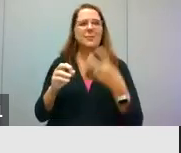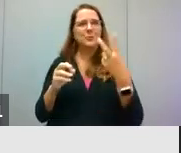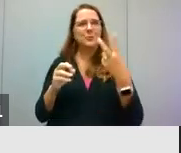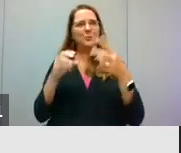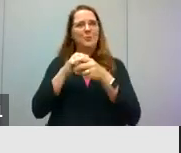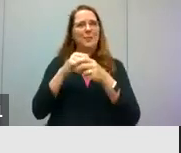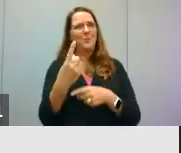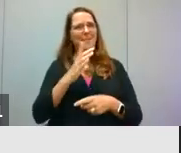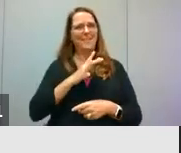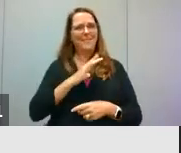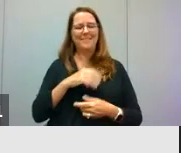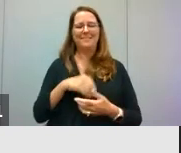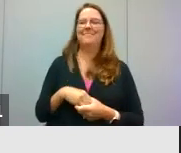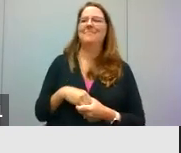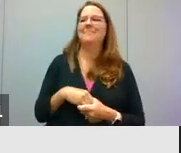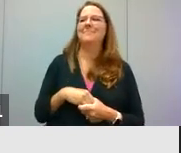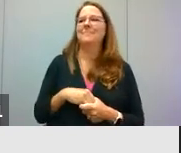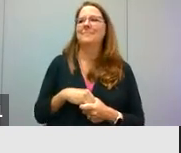there.